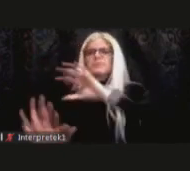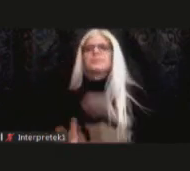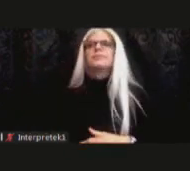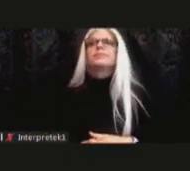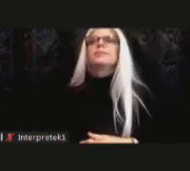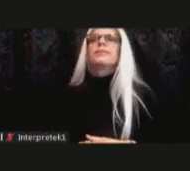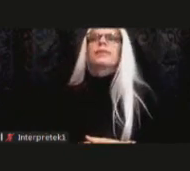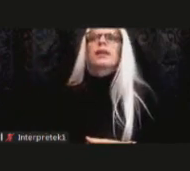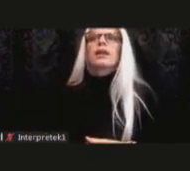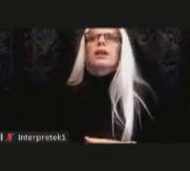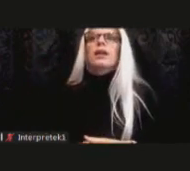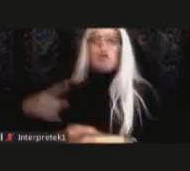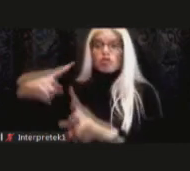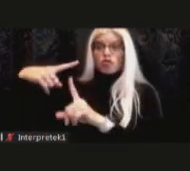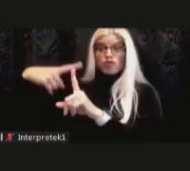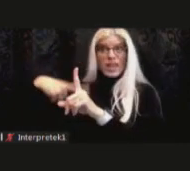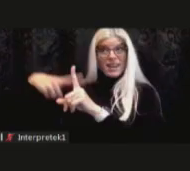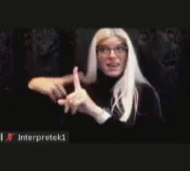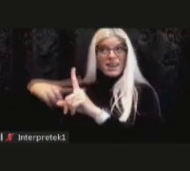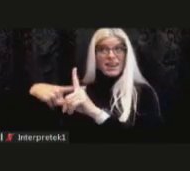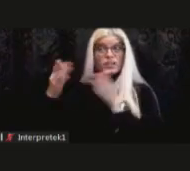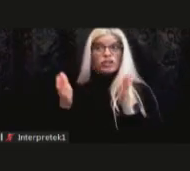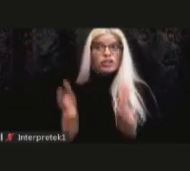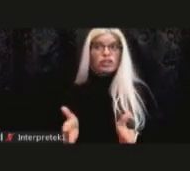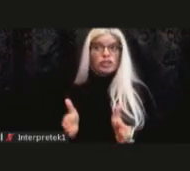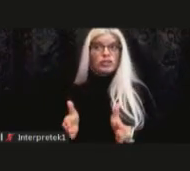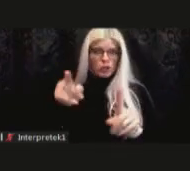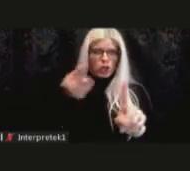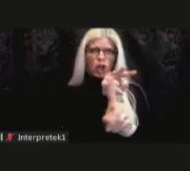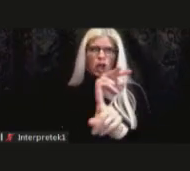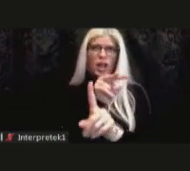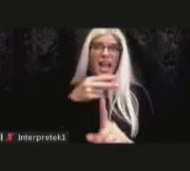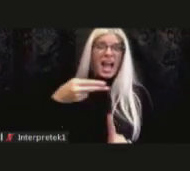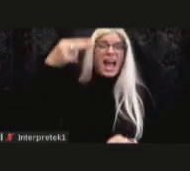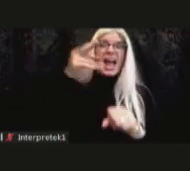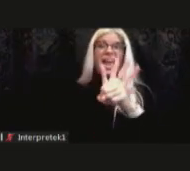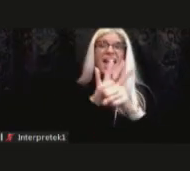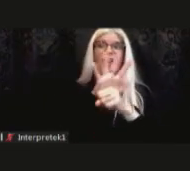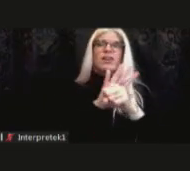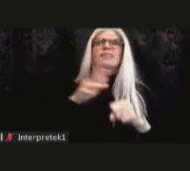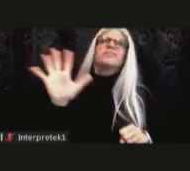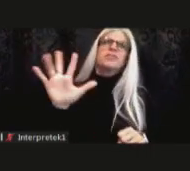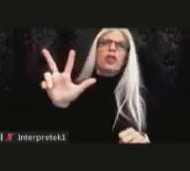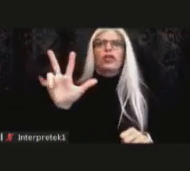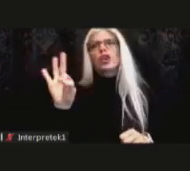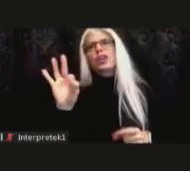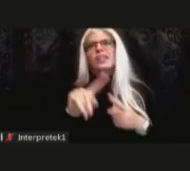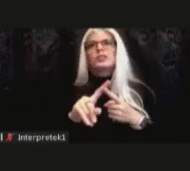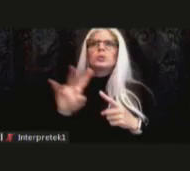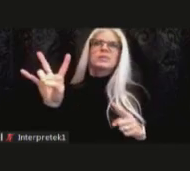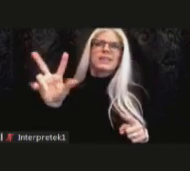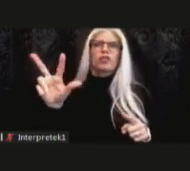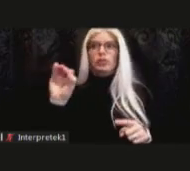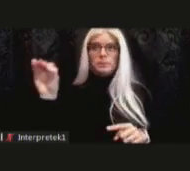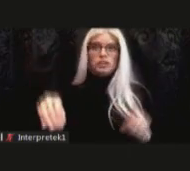The renter cost burden it's much higher. So you see the high areas here are like 39 to 73, whereas it goes up to